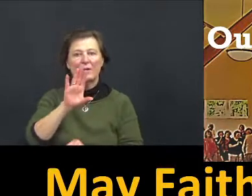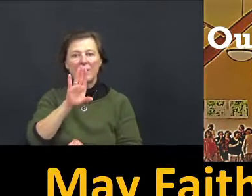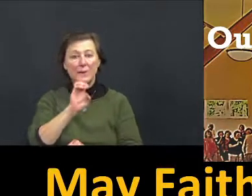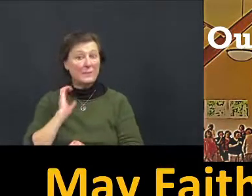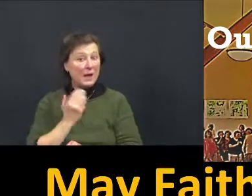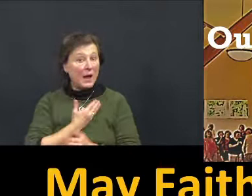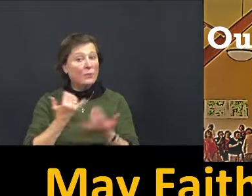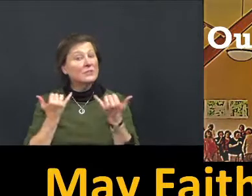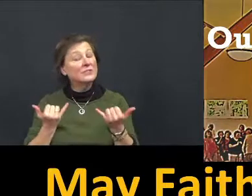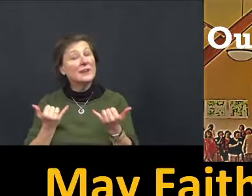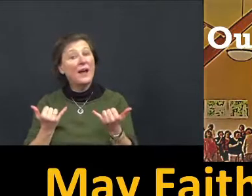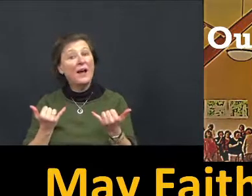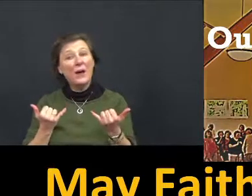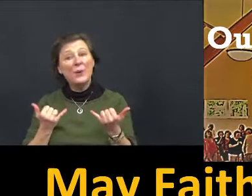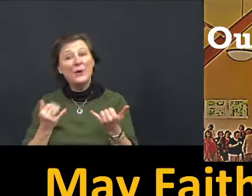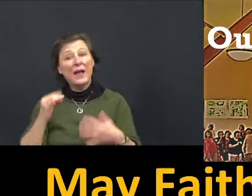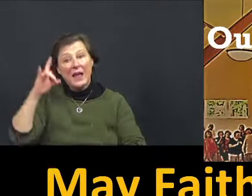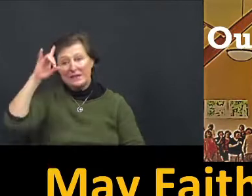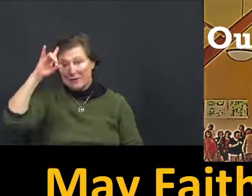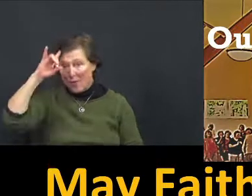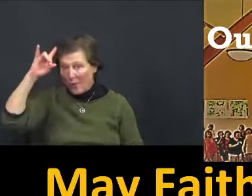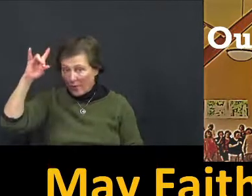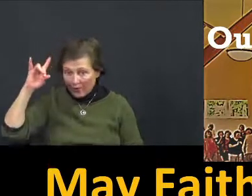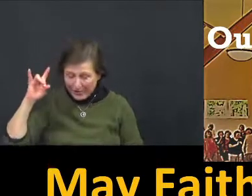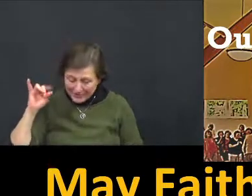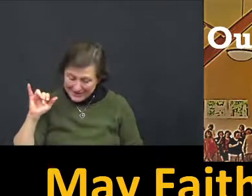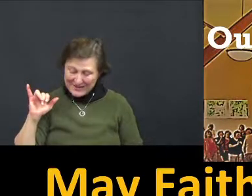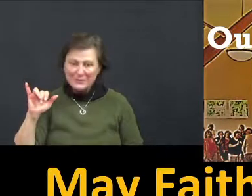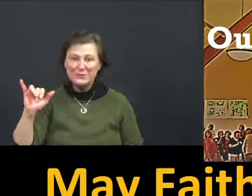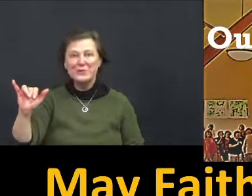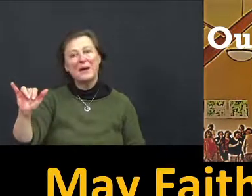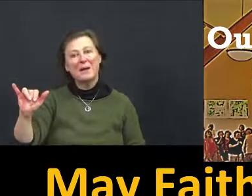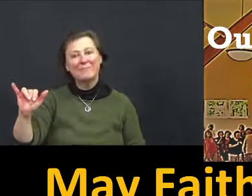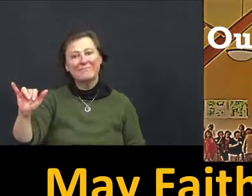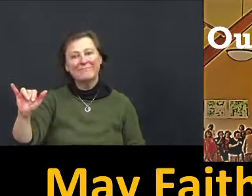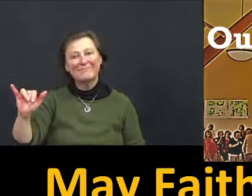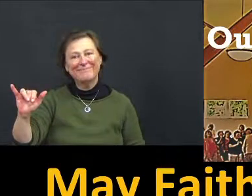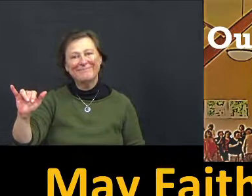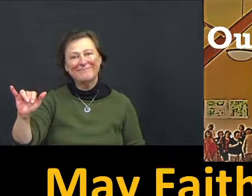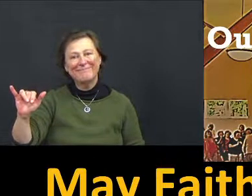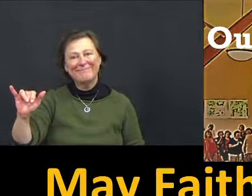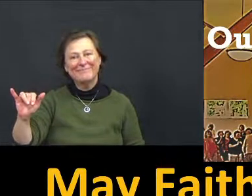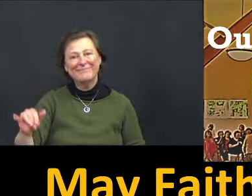another be ours now and in all the days to come.